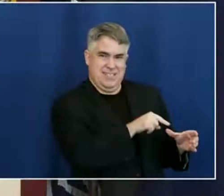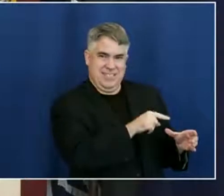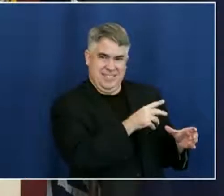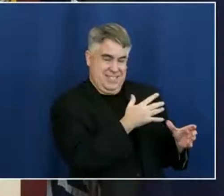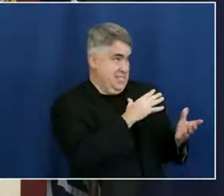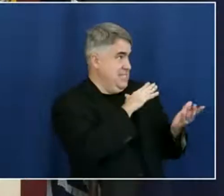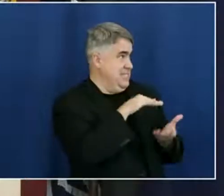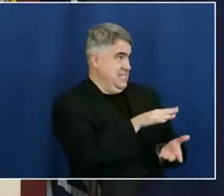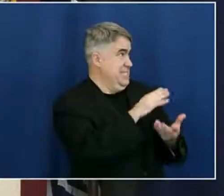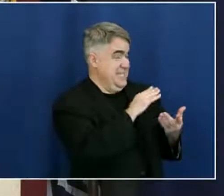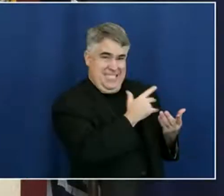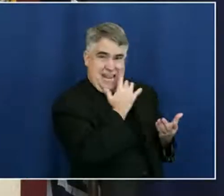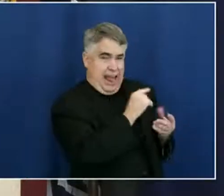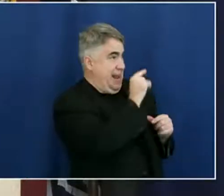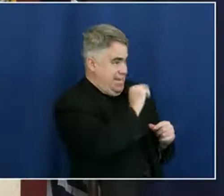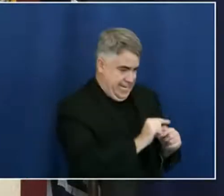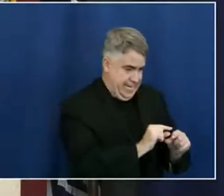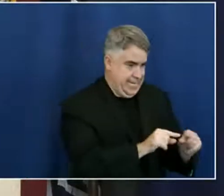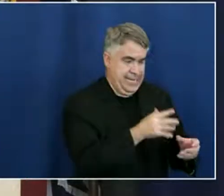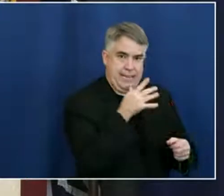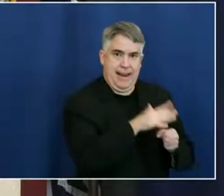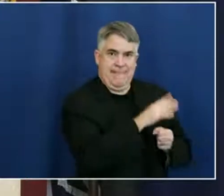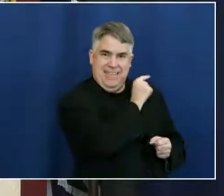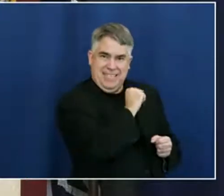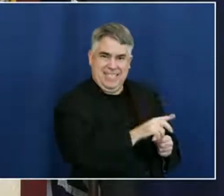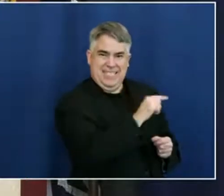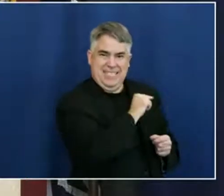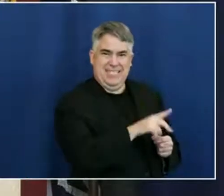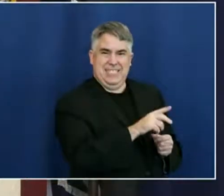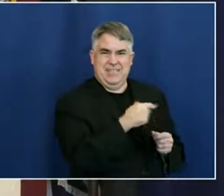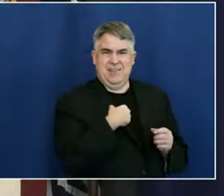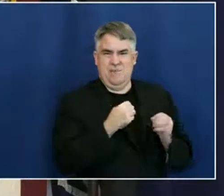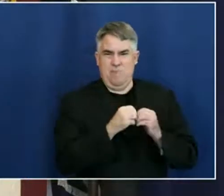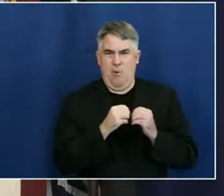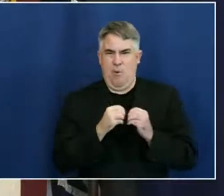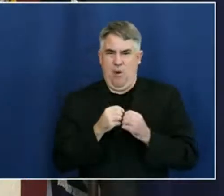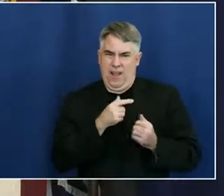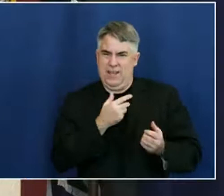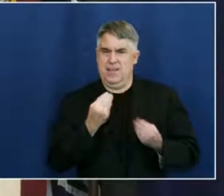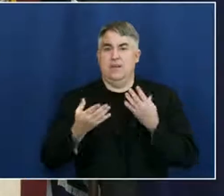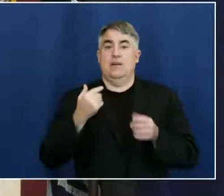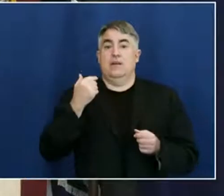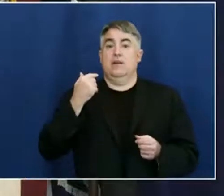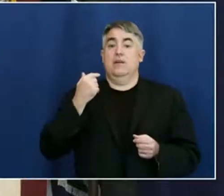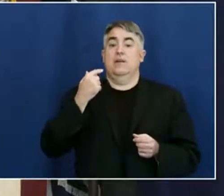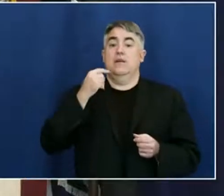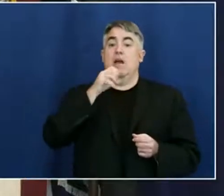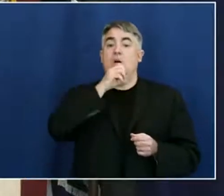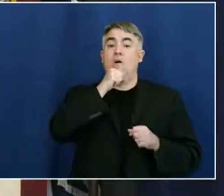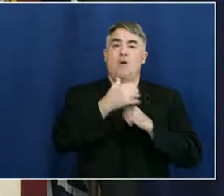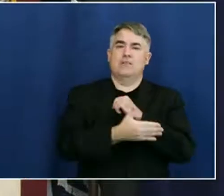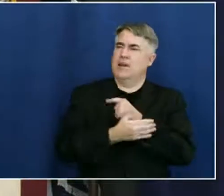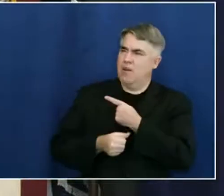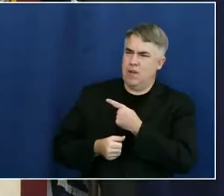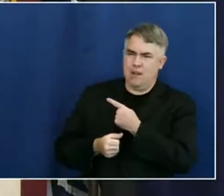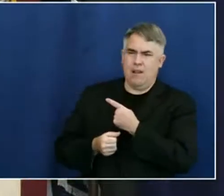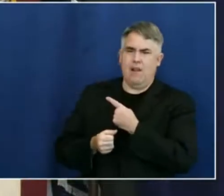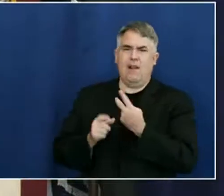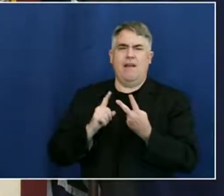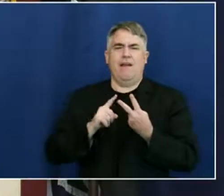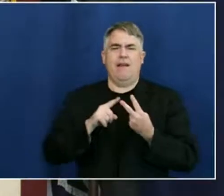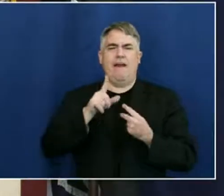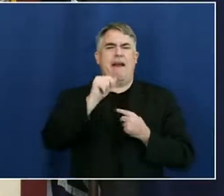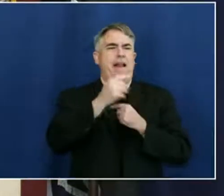many seniors will want to come to one of our sites and take it. I know Orange County and Los Angeles have said they think they'll get to that first group of essential